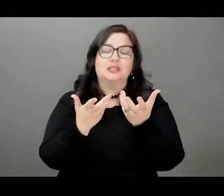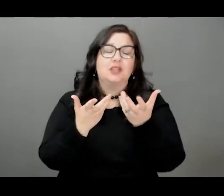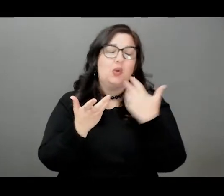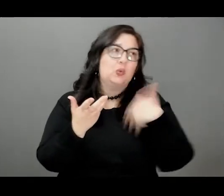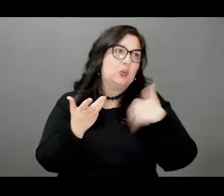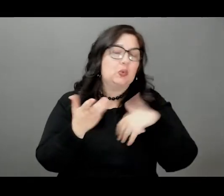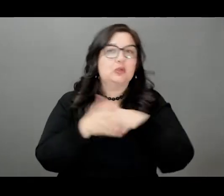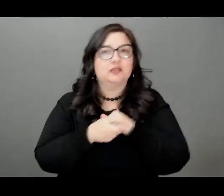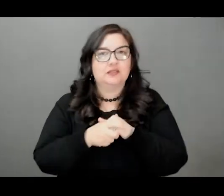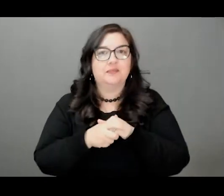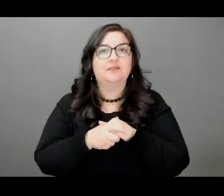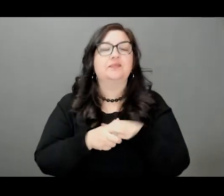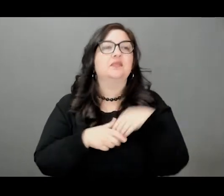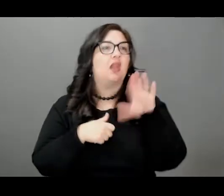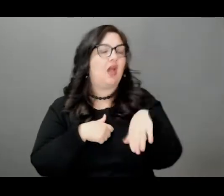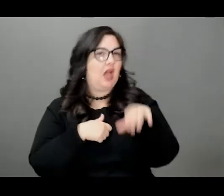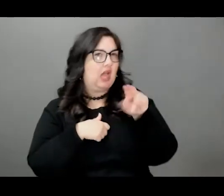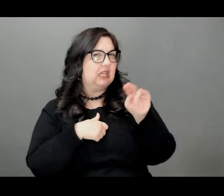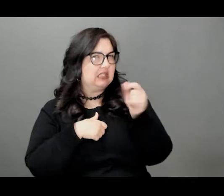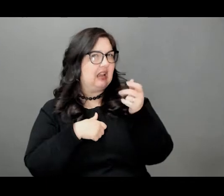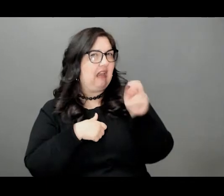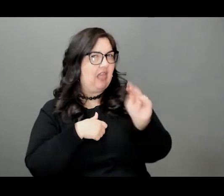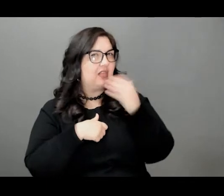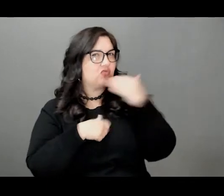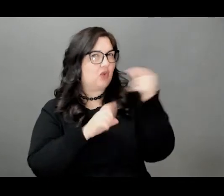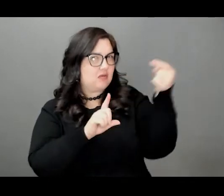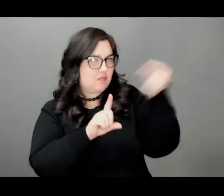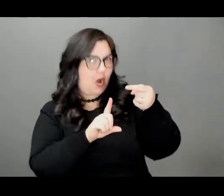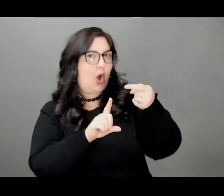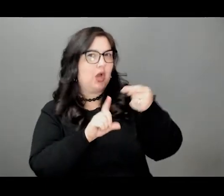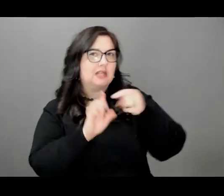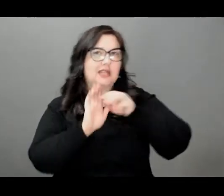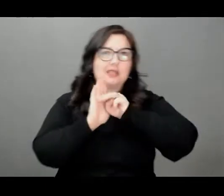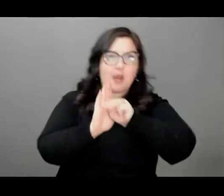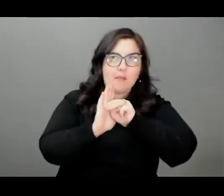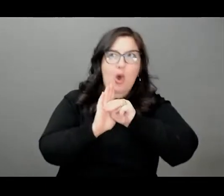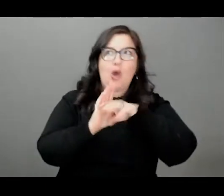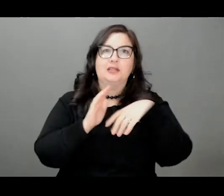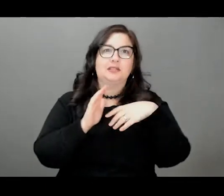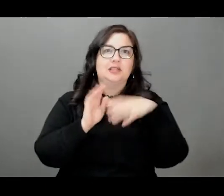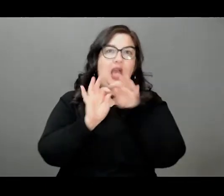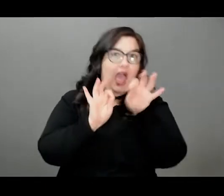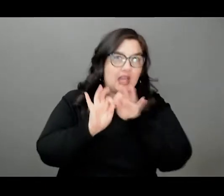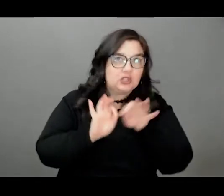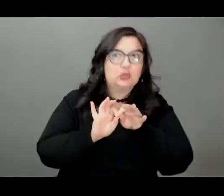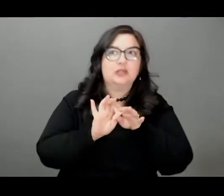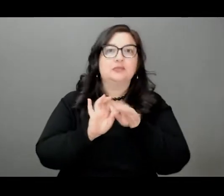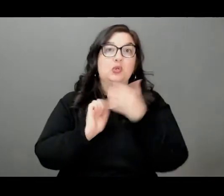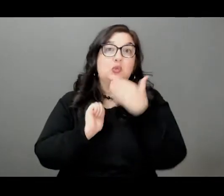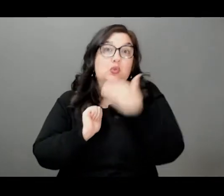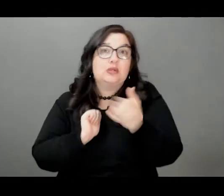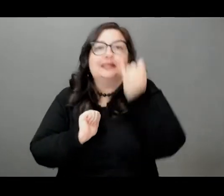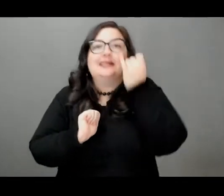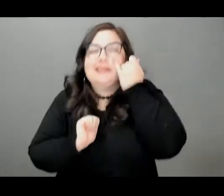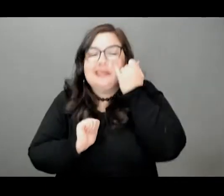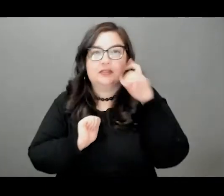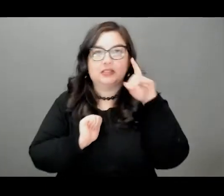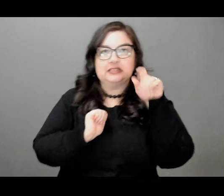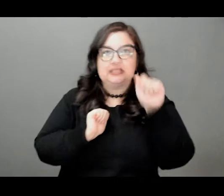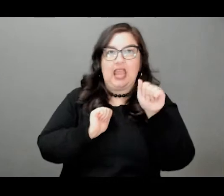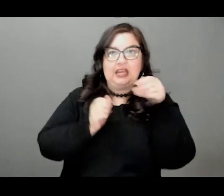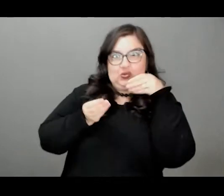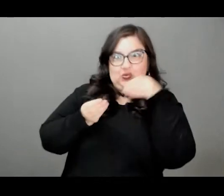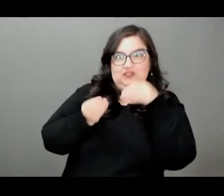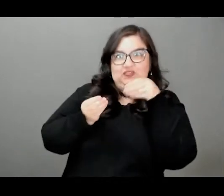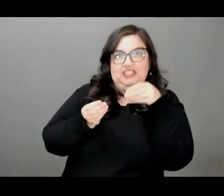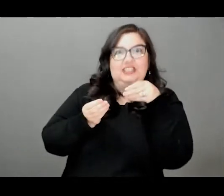applications across computer vision, natural language processing, and speech recognition. Yeah, so Nathan made a very good point, right? Like the models are only as good,